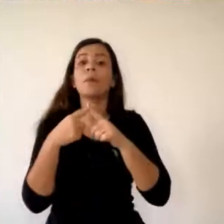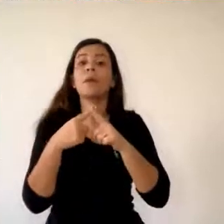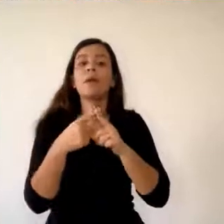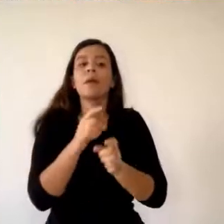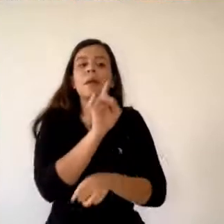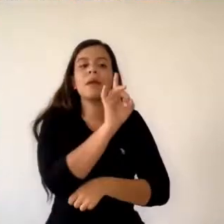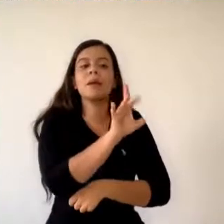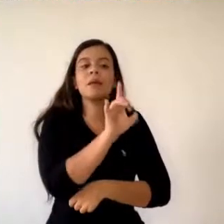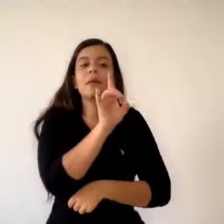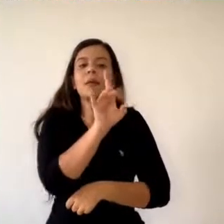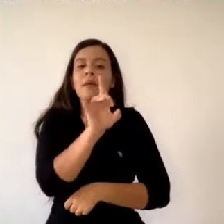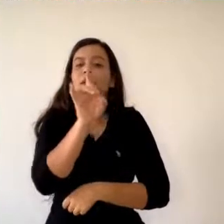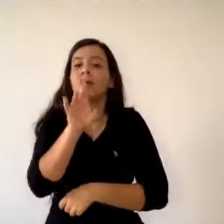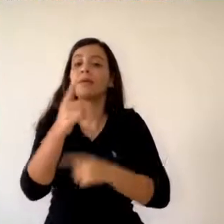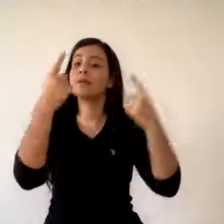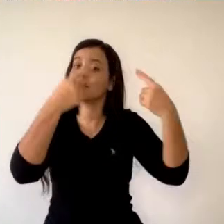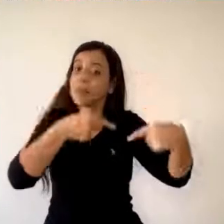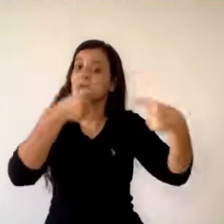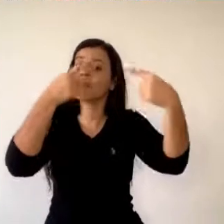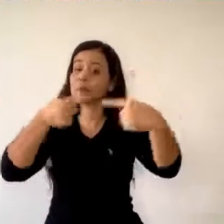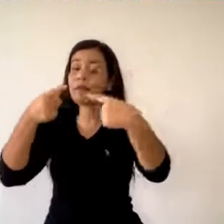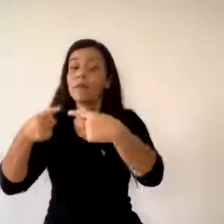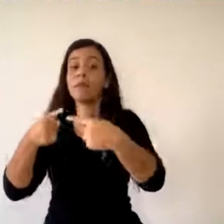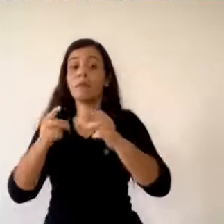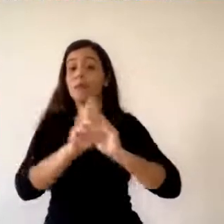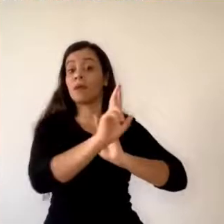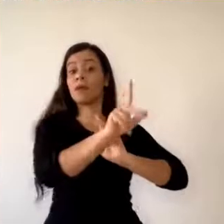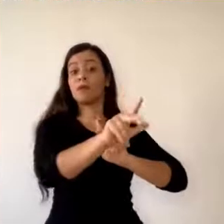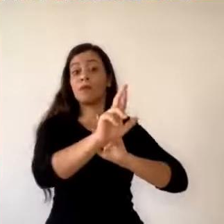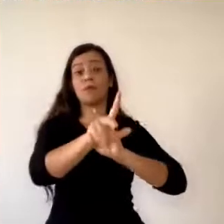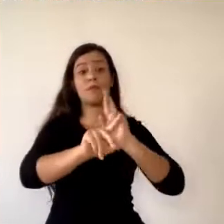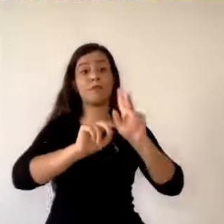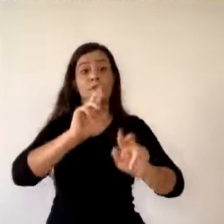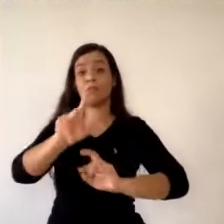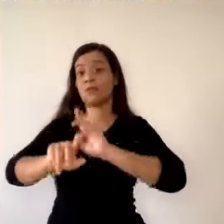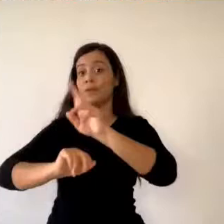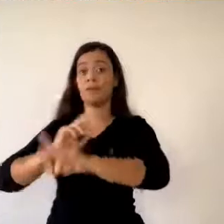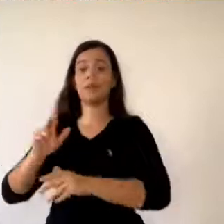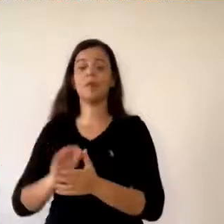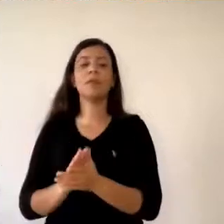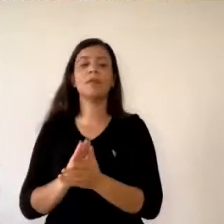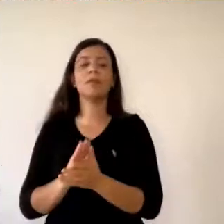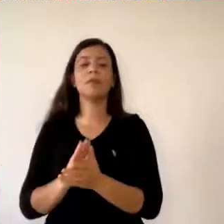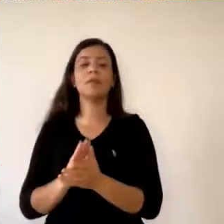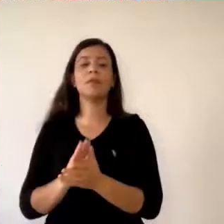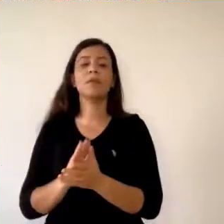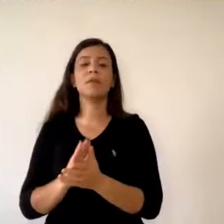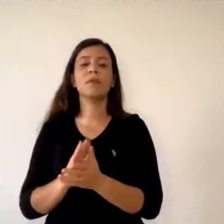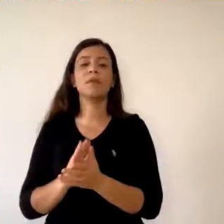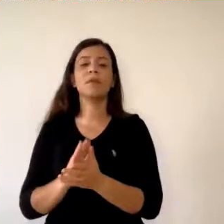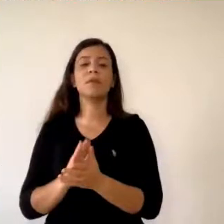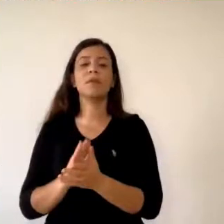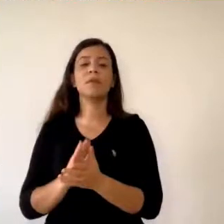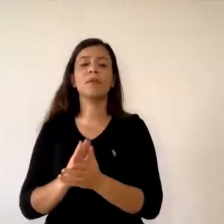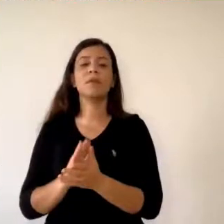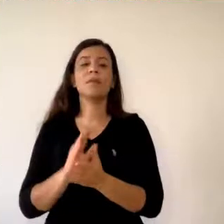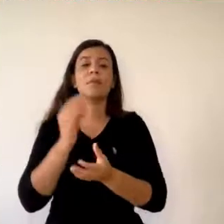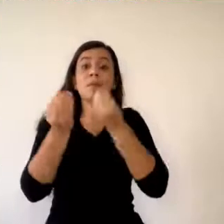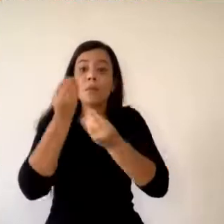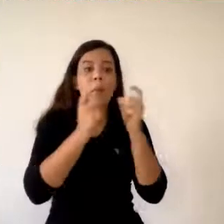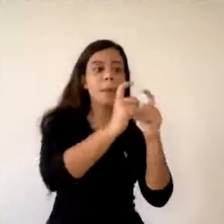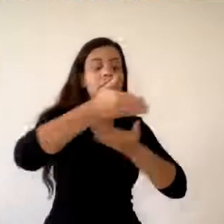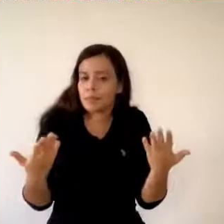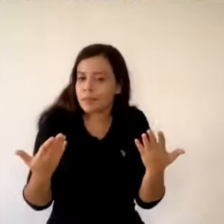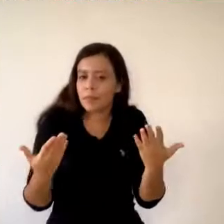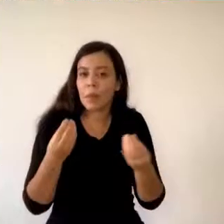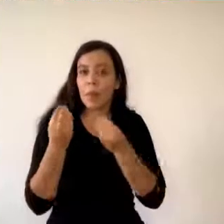diverse we are. It is a challenge to talk to people who are different from you. How do you reach, and more than that,